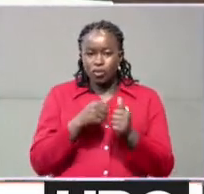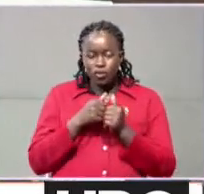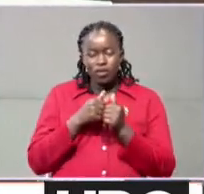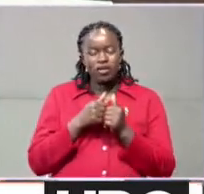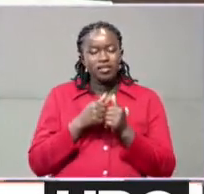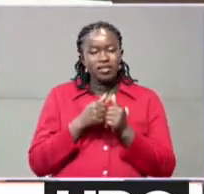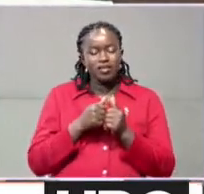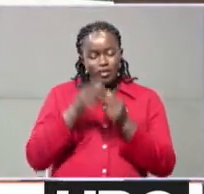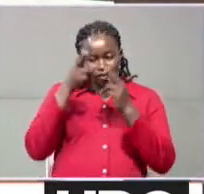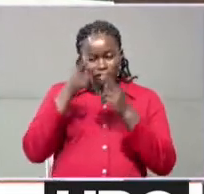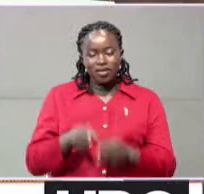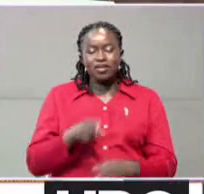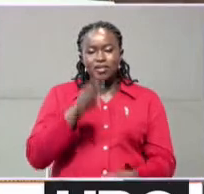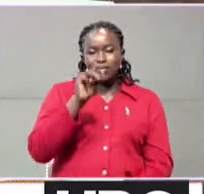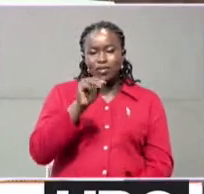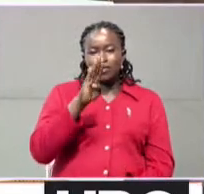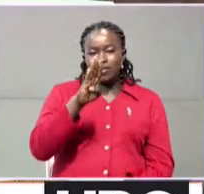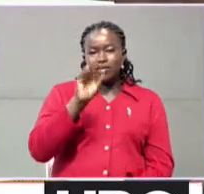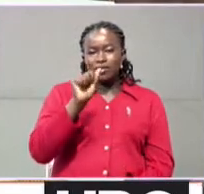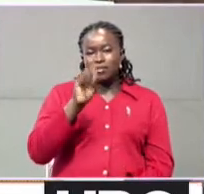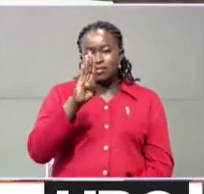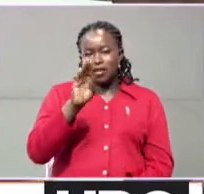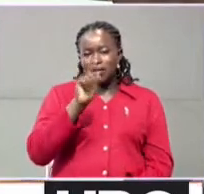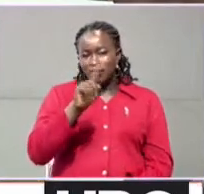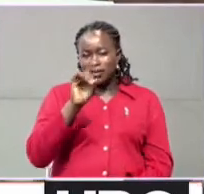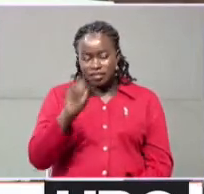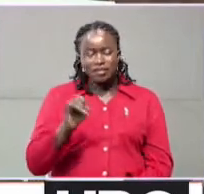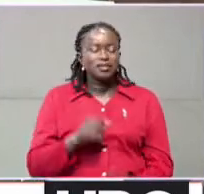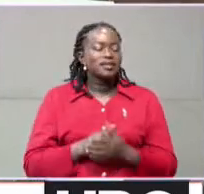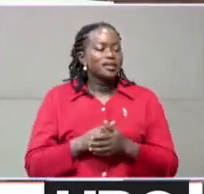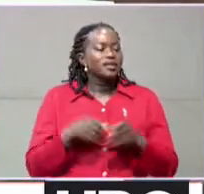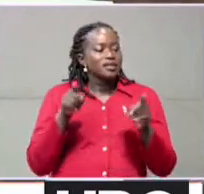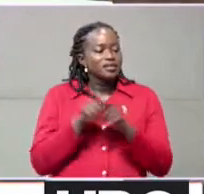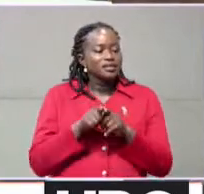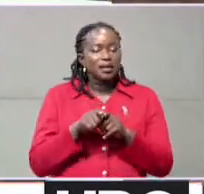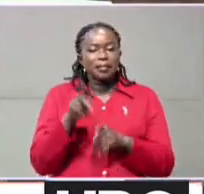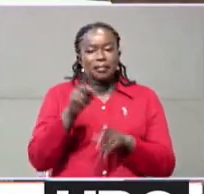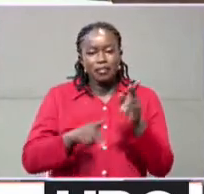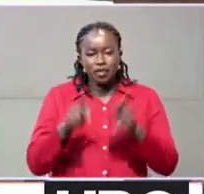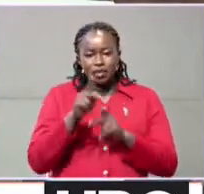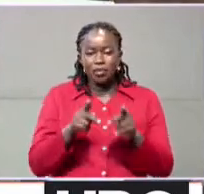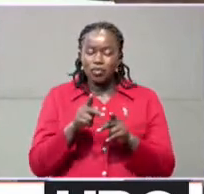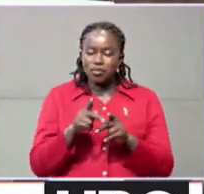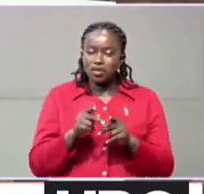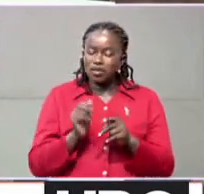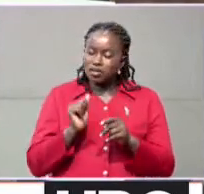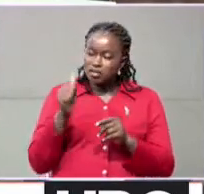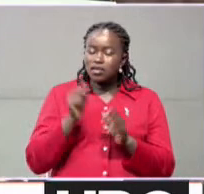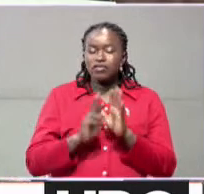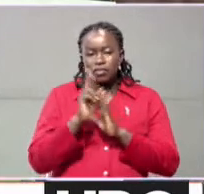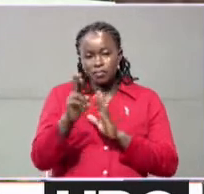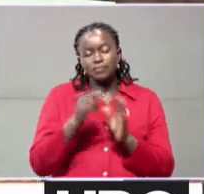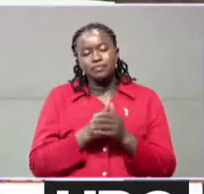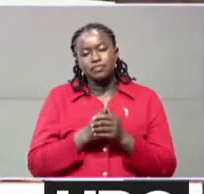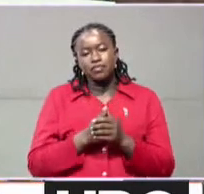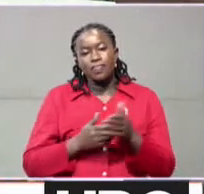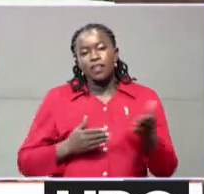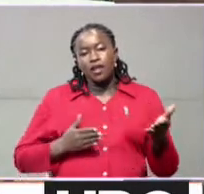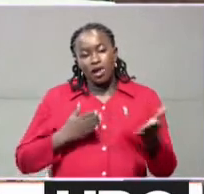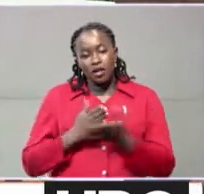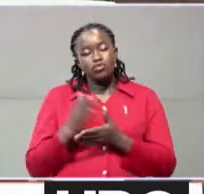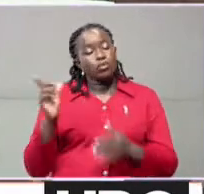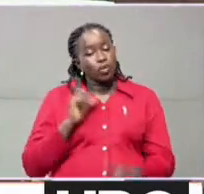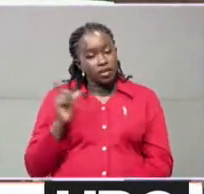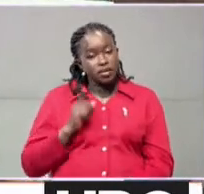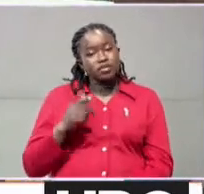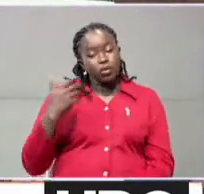not a man and the people he represents water indeed colleagues is